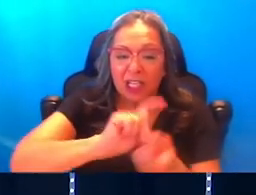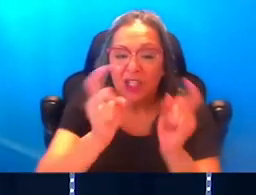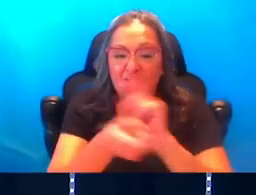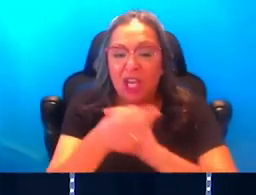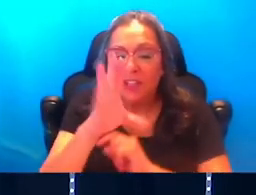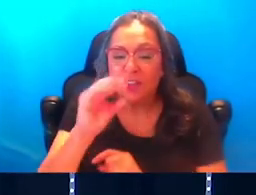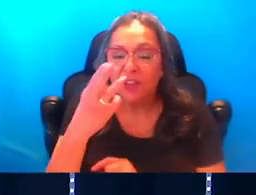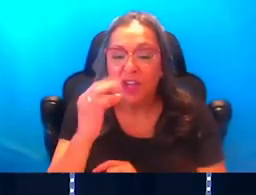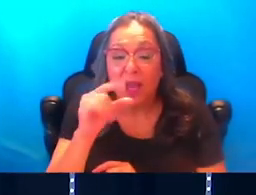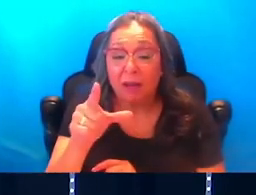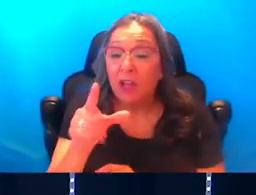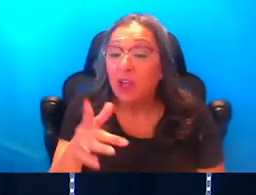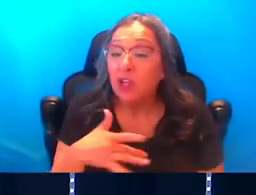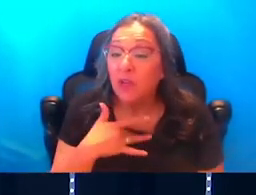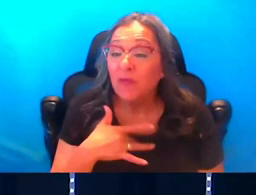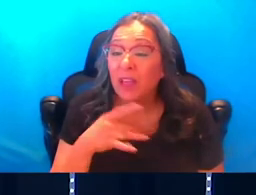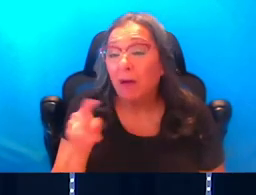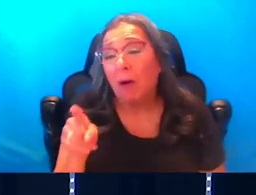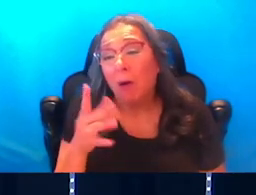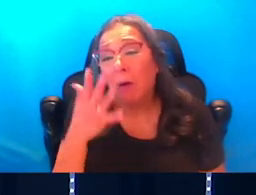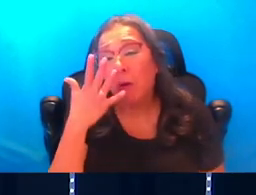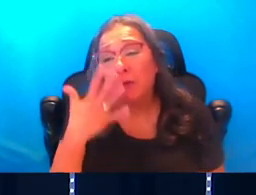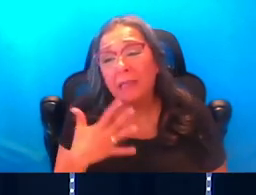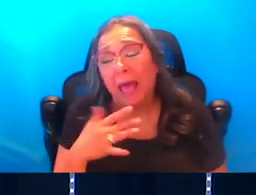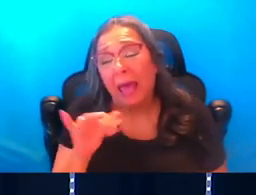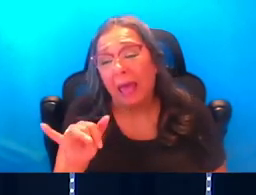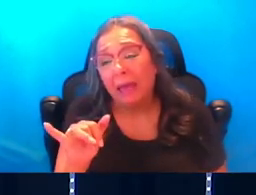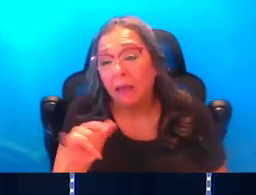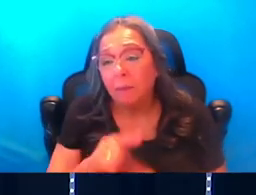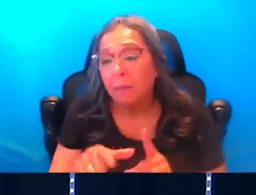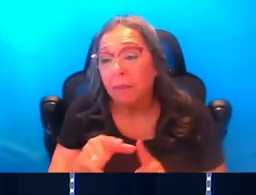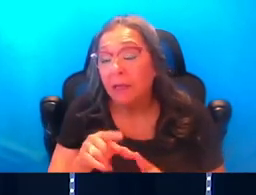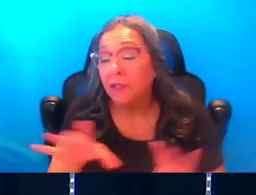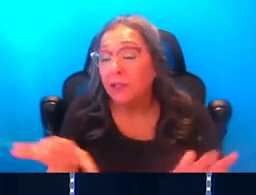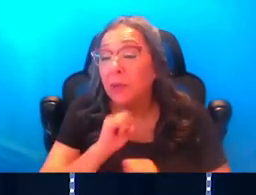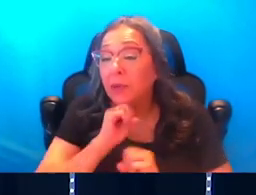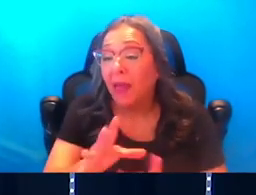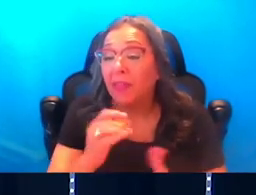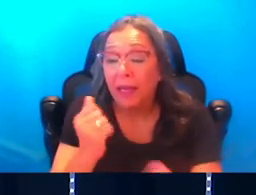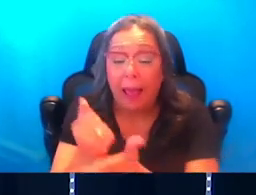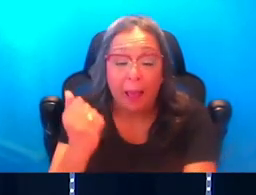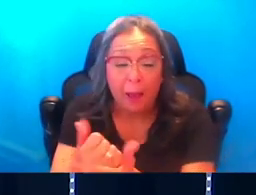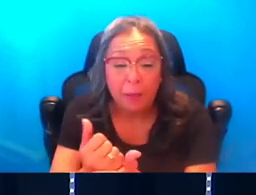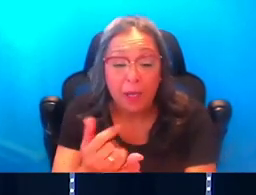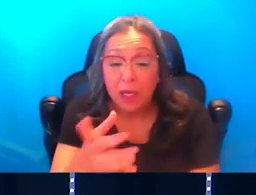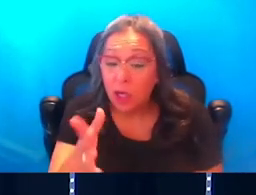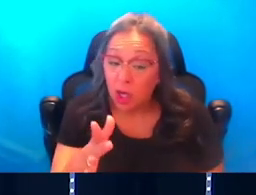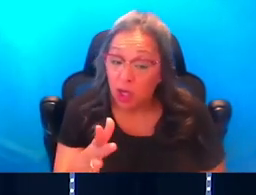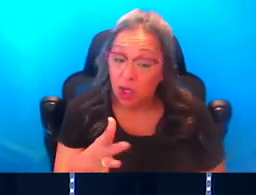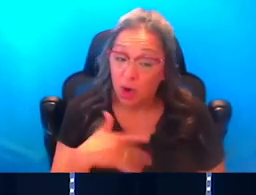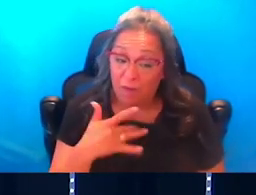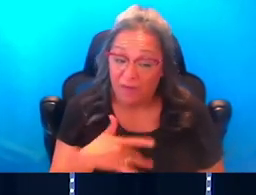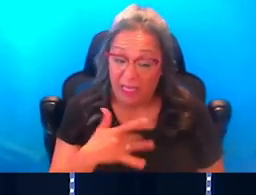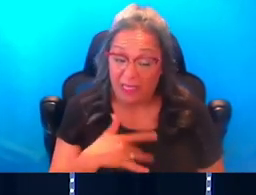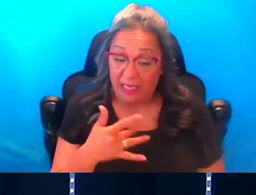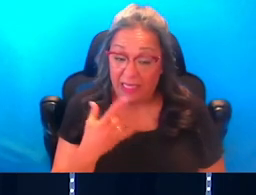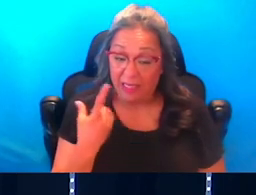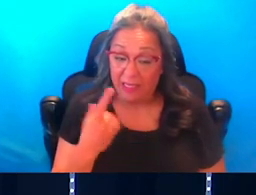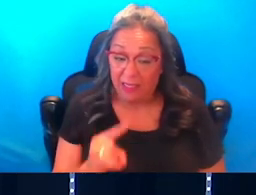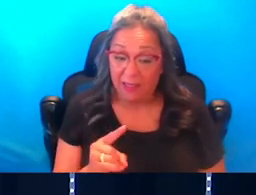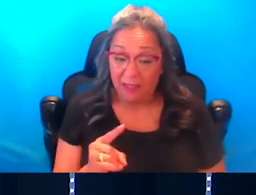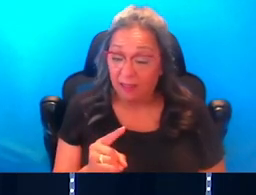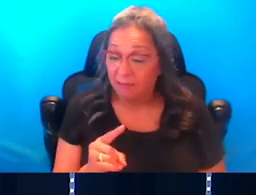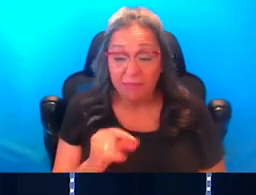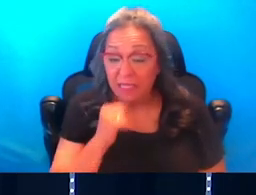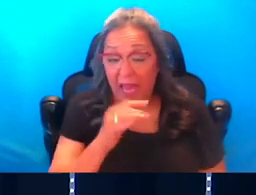you don't do anything about it. And that's what he's like, the feelings, it's not enough. And in